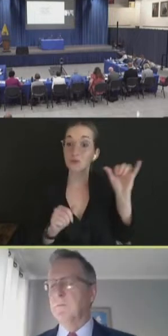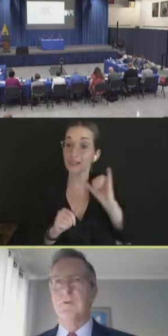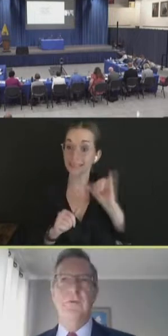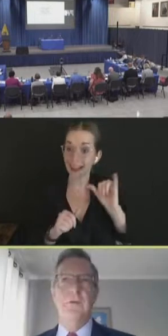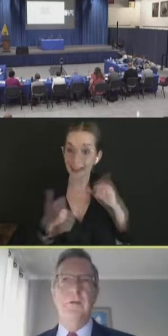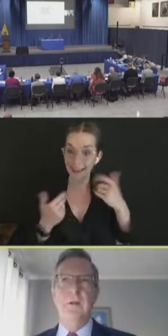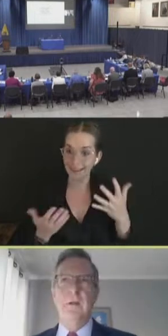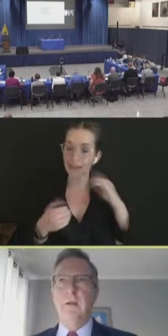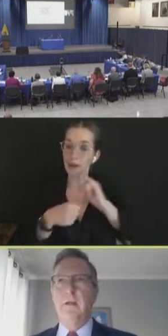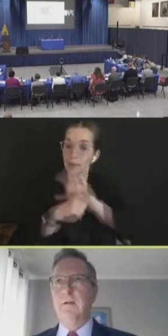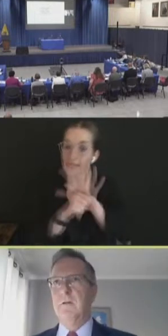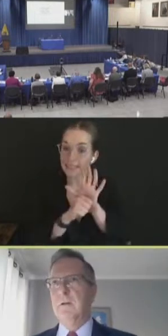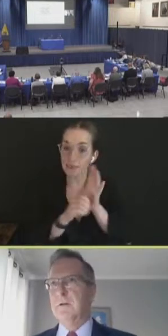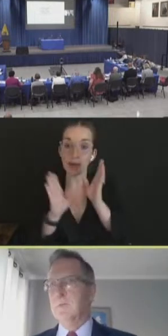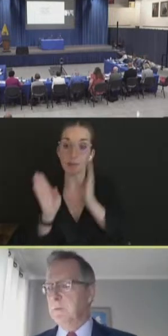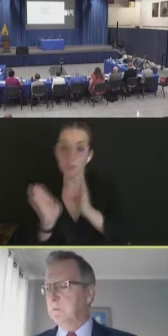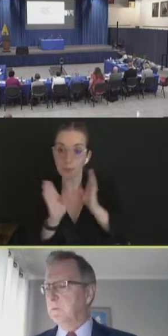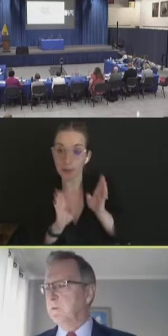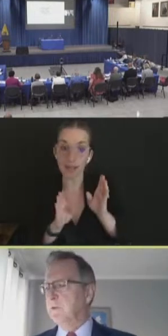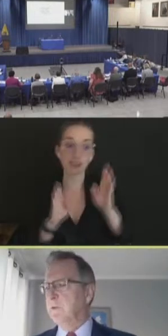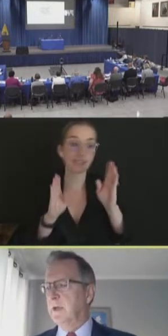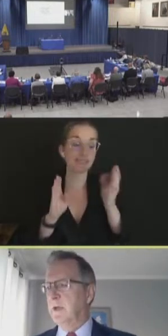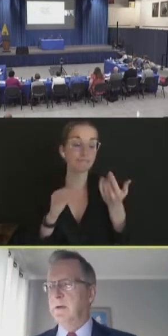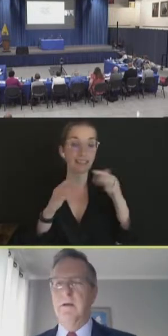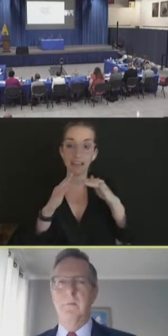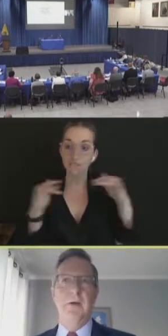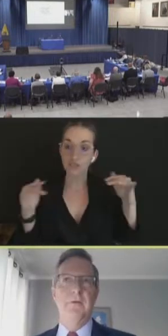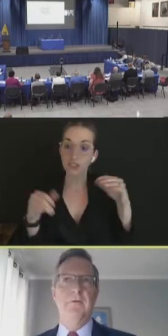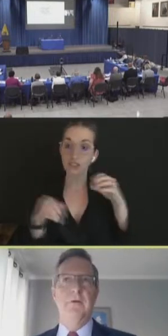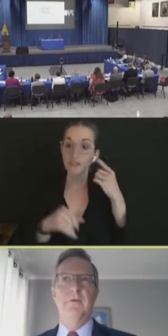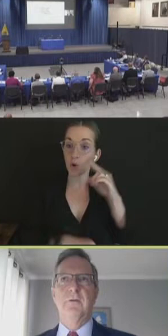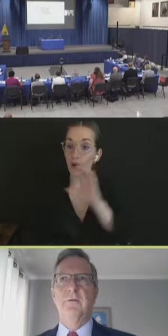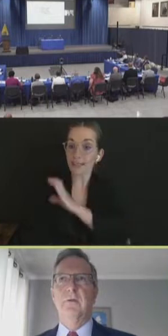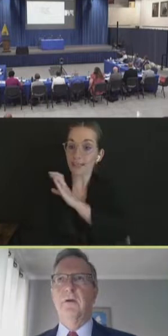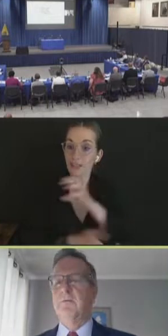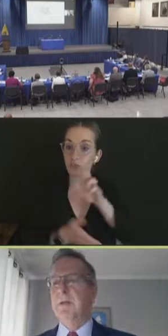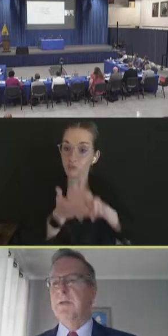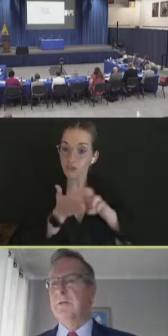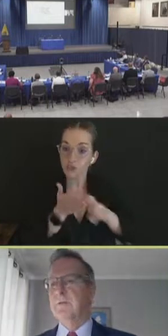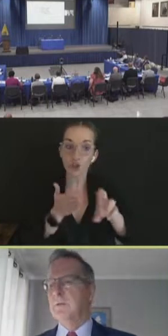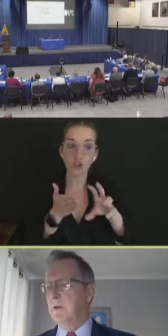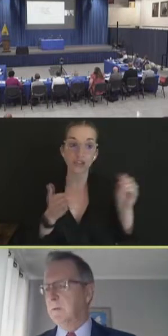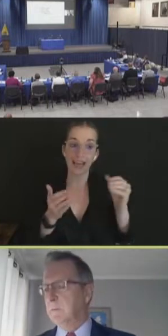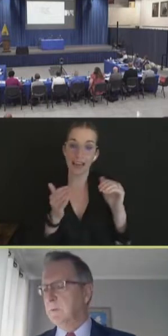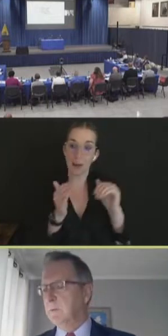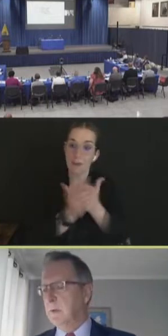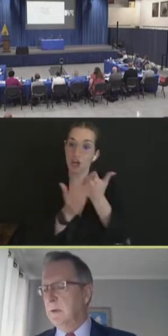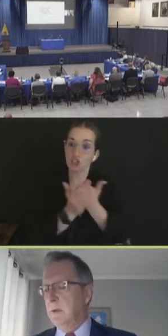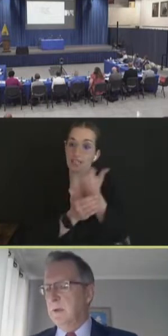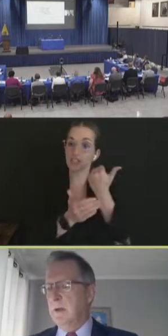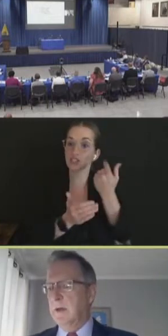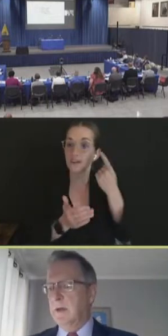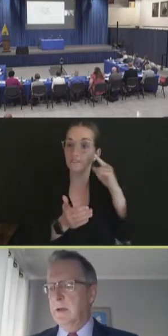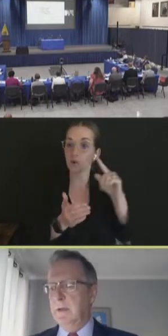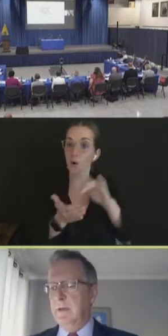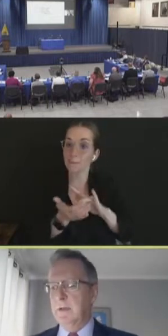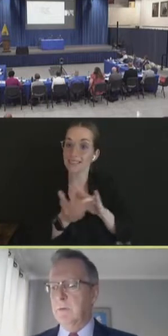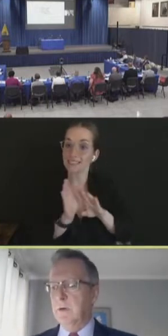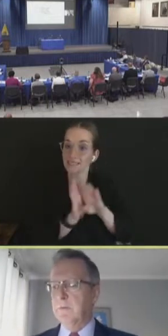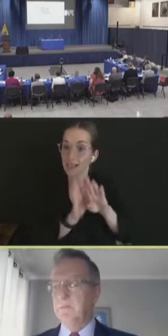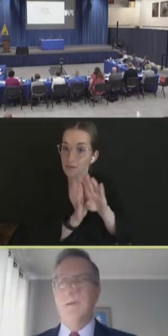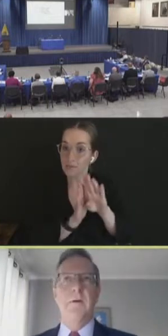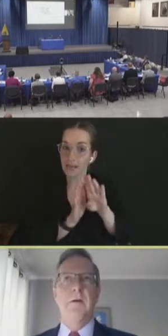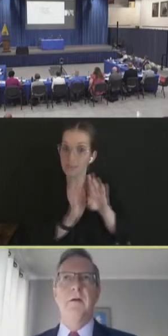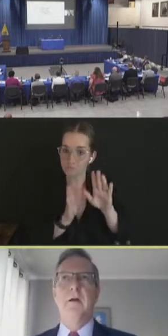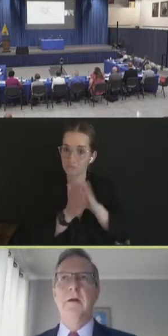preparedness, diversity in clinical research, and modernization of medicines development.